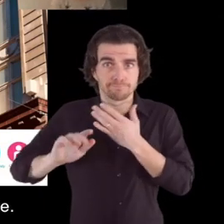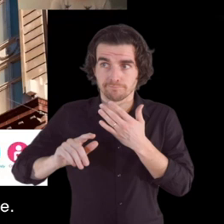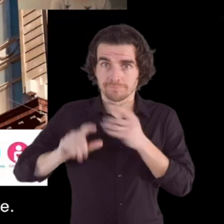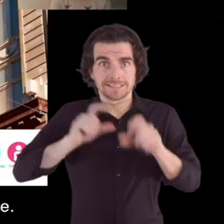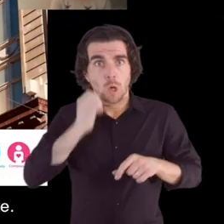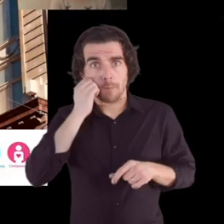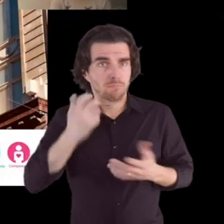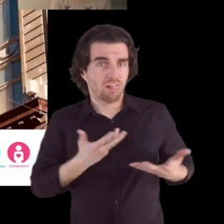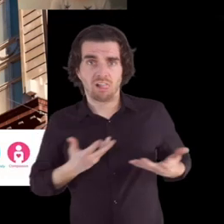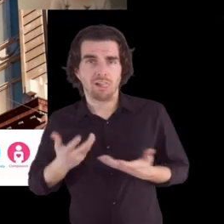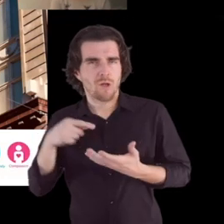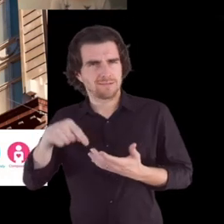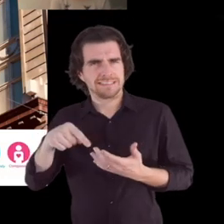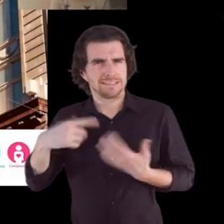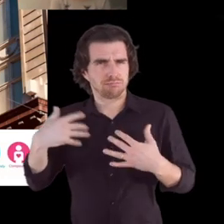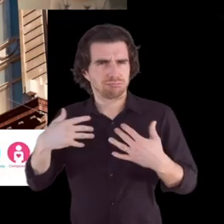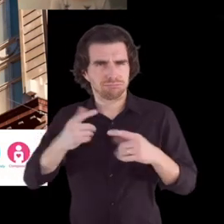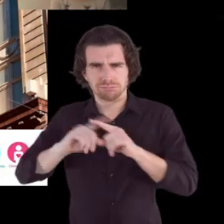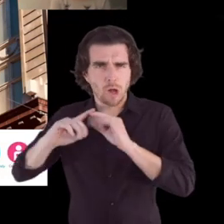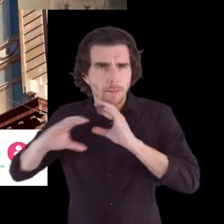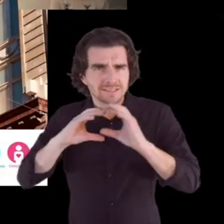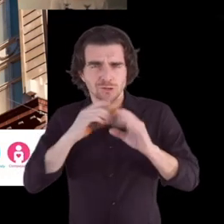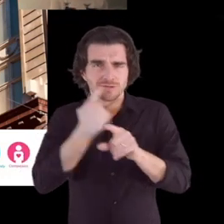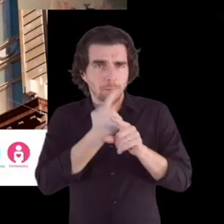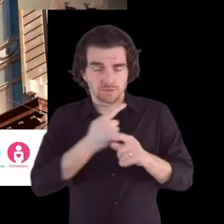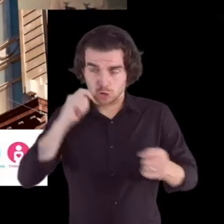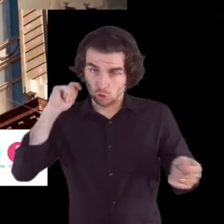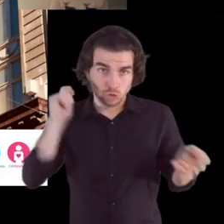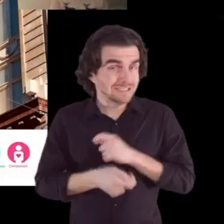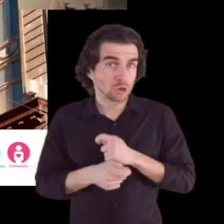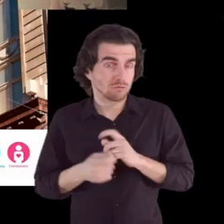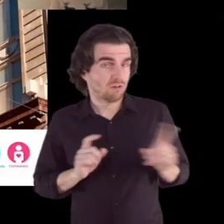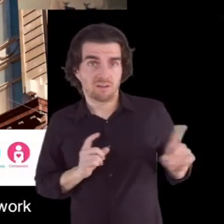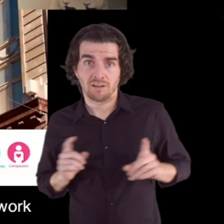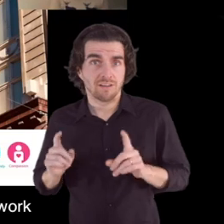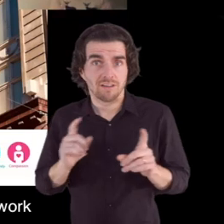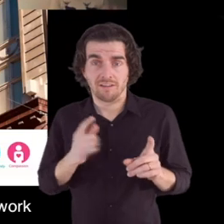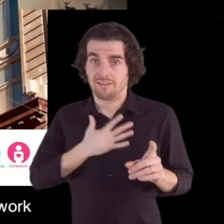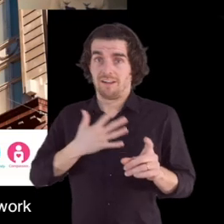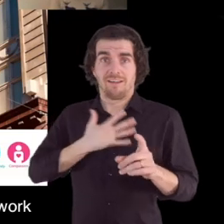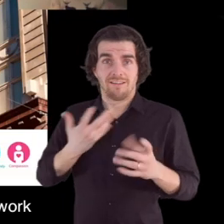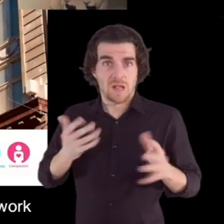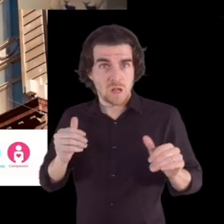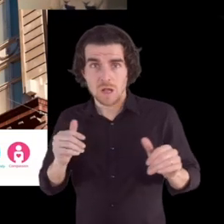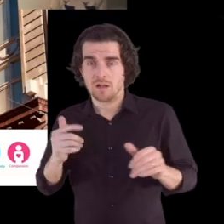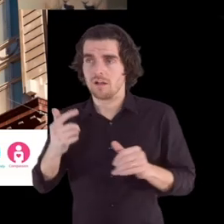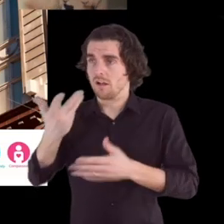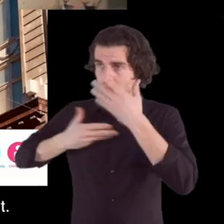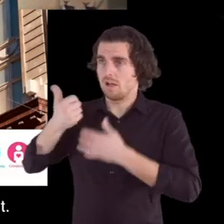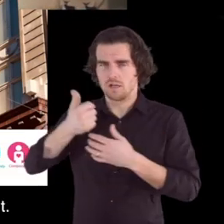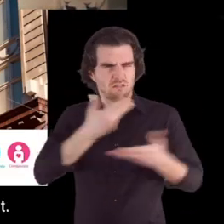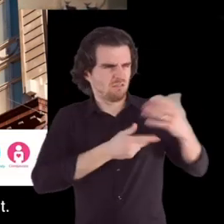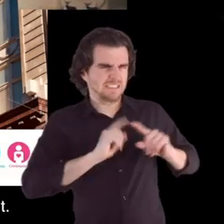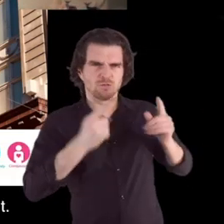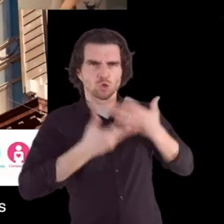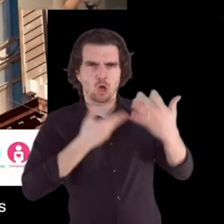isolate. And communication, like you were saying, Sarah, things change so often. You were having a meeting in work and you were hearing one thing, and then the next